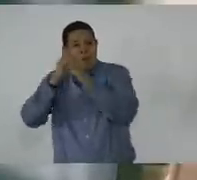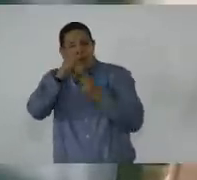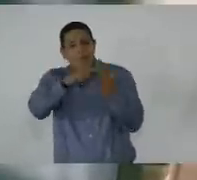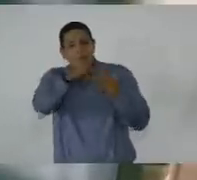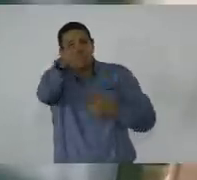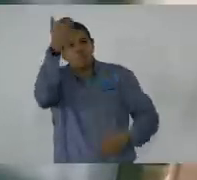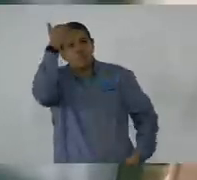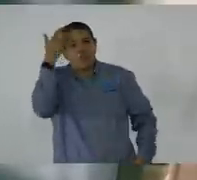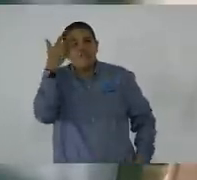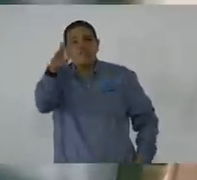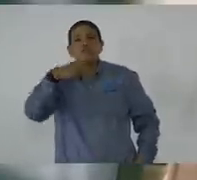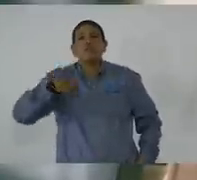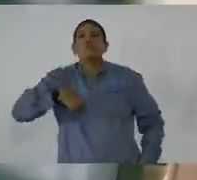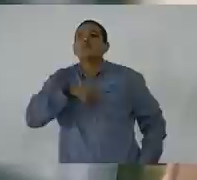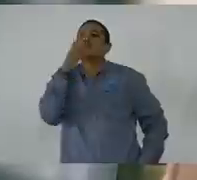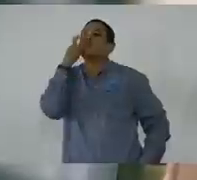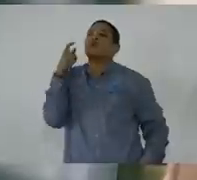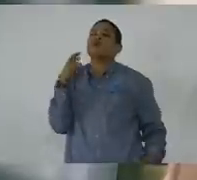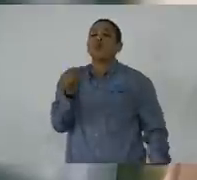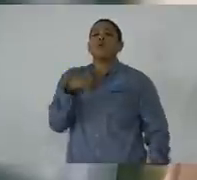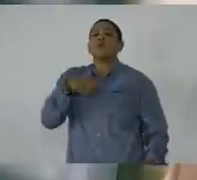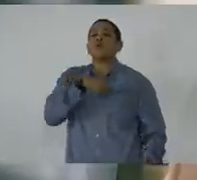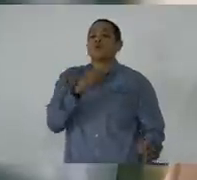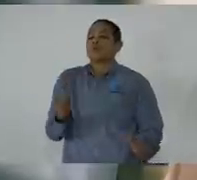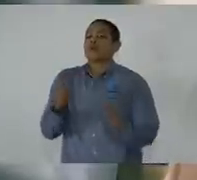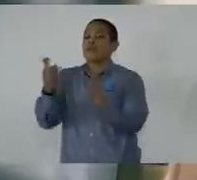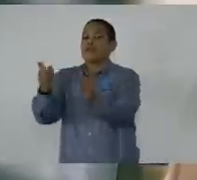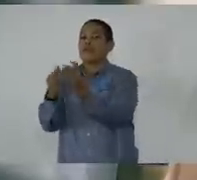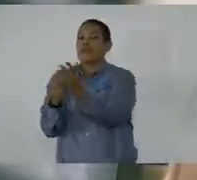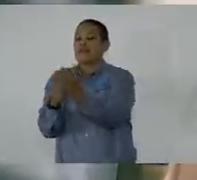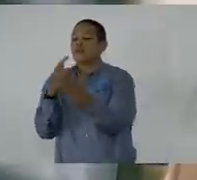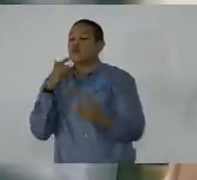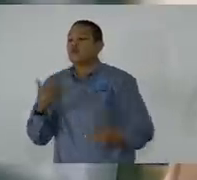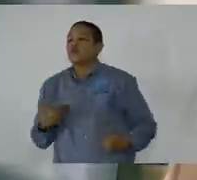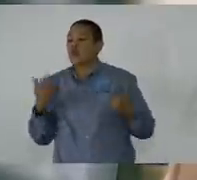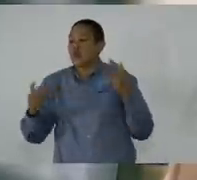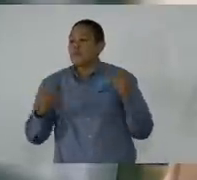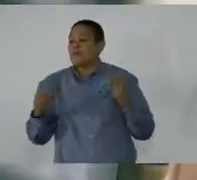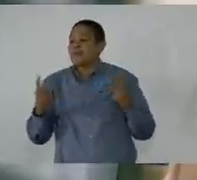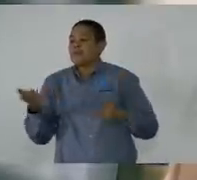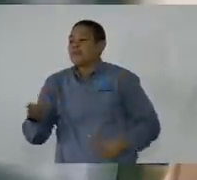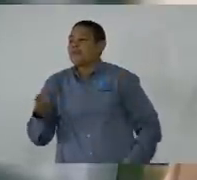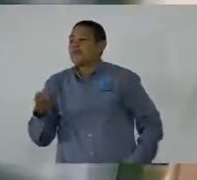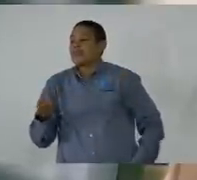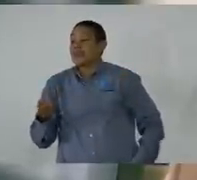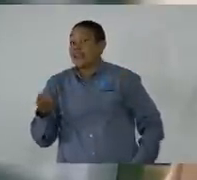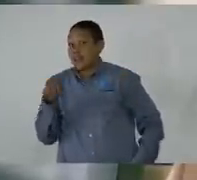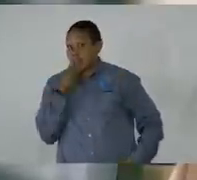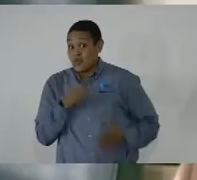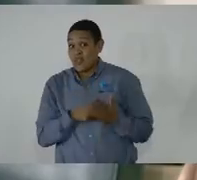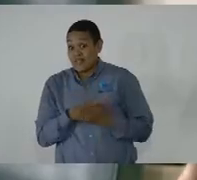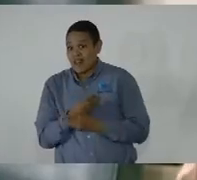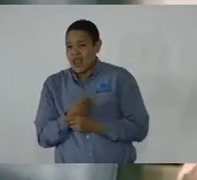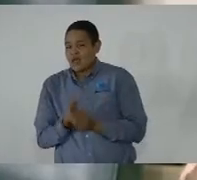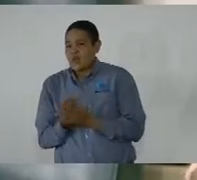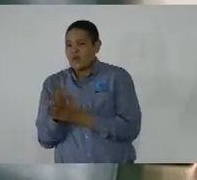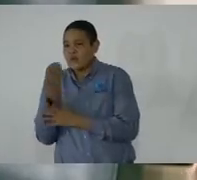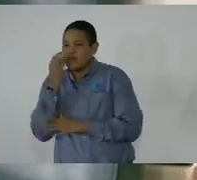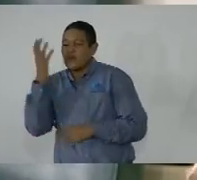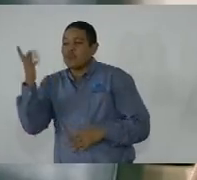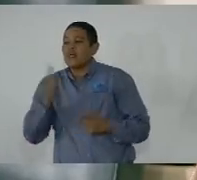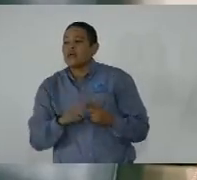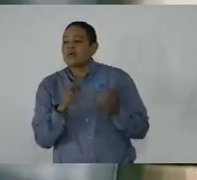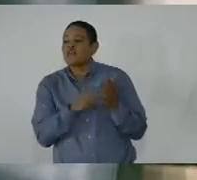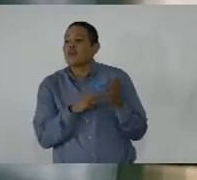aware, Madam Speaker, that recently we handed over leases to youngsters and also handed over leases